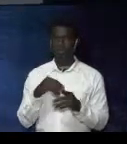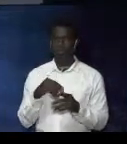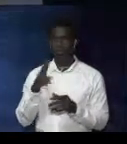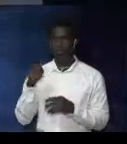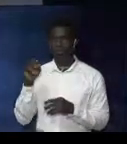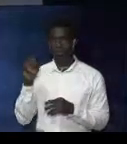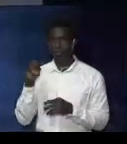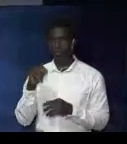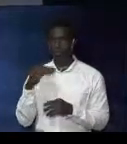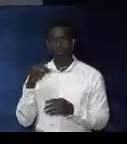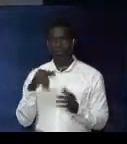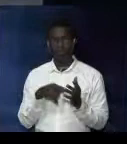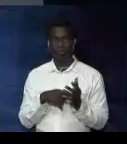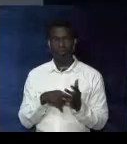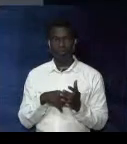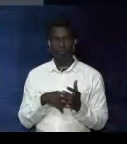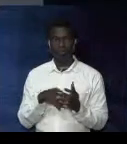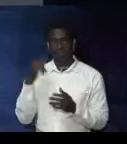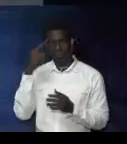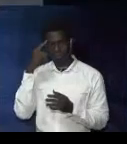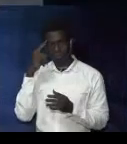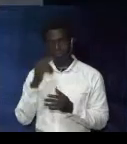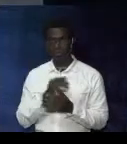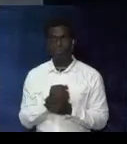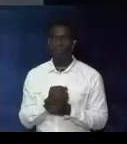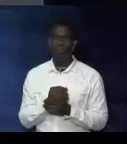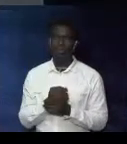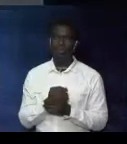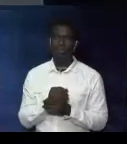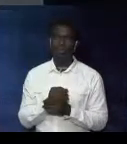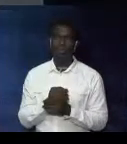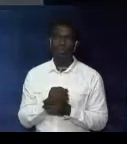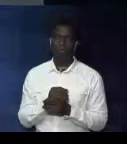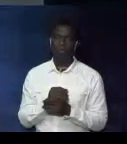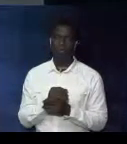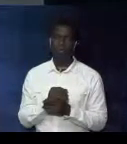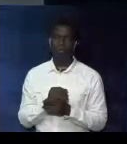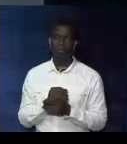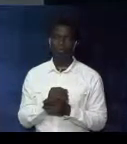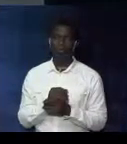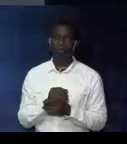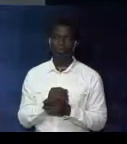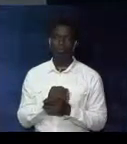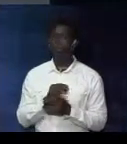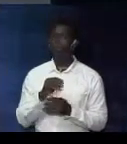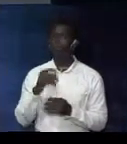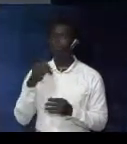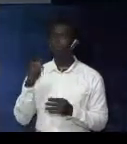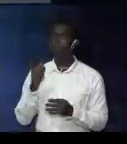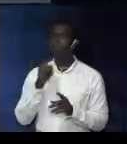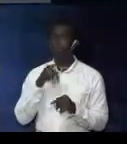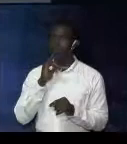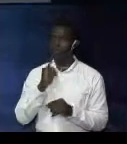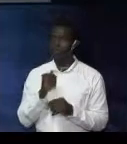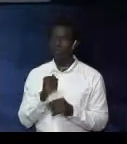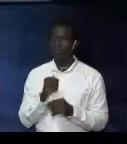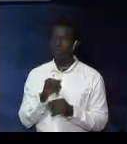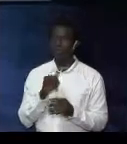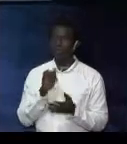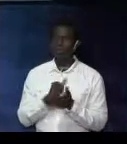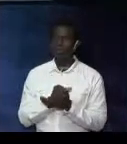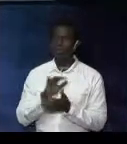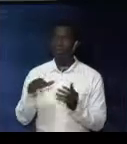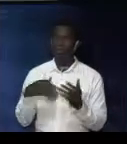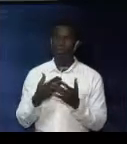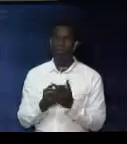Are all rectangles parallelograms, or are all parallelograms rectangle, or none of the statements are correct? Well, the final answer is that